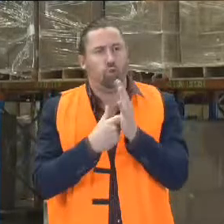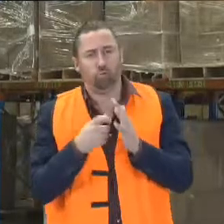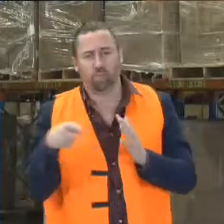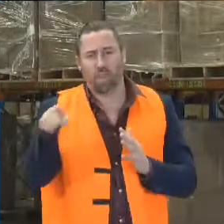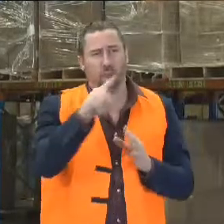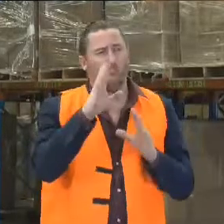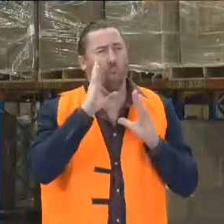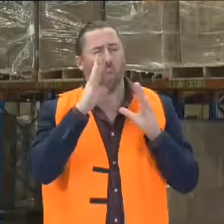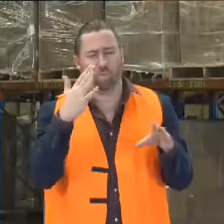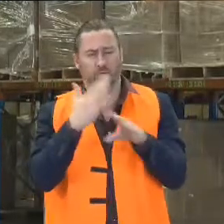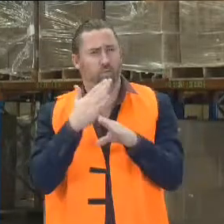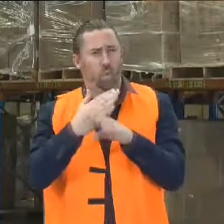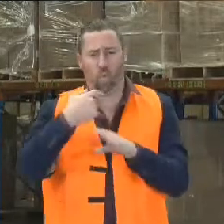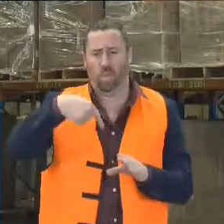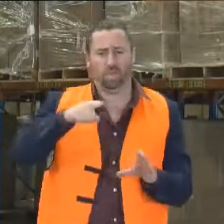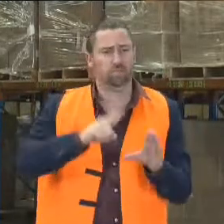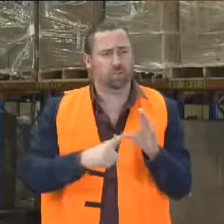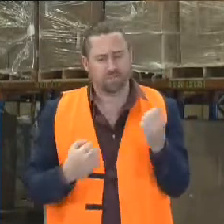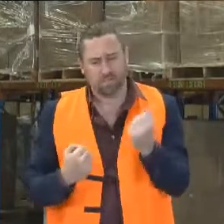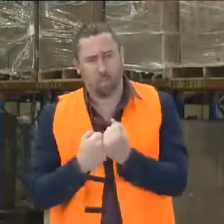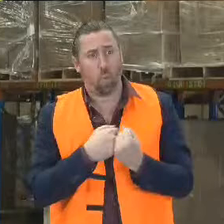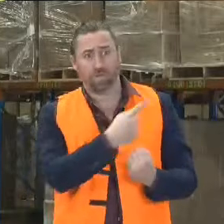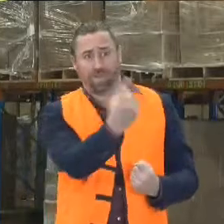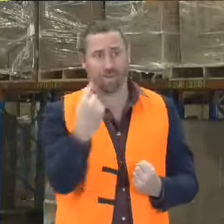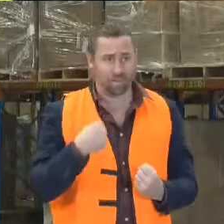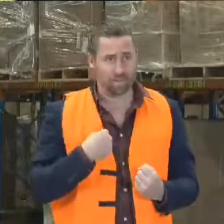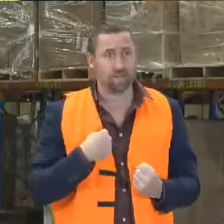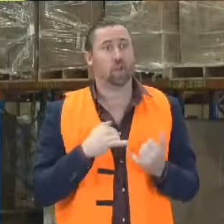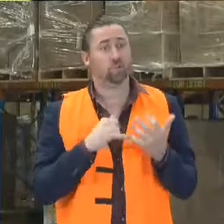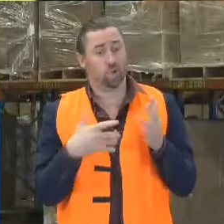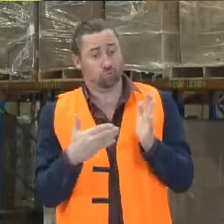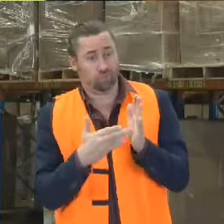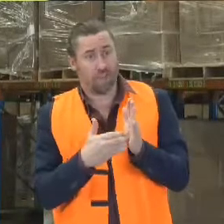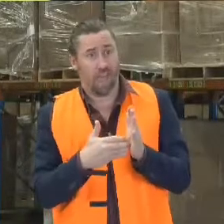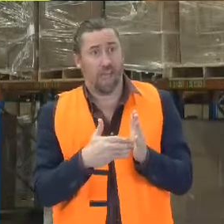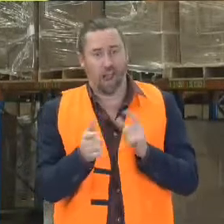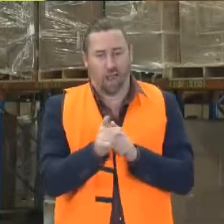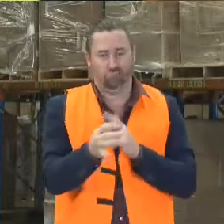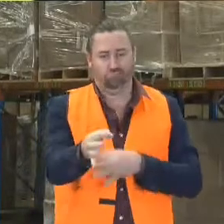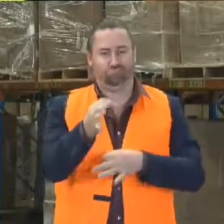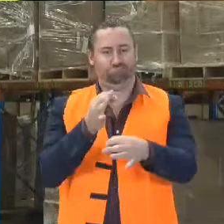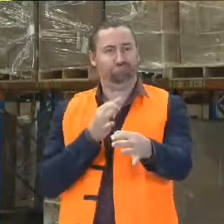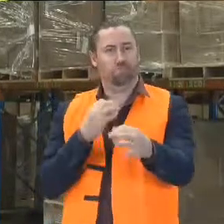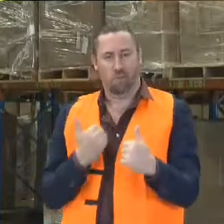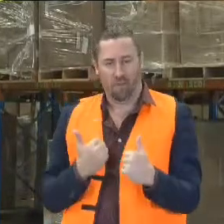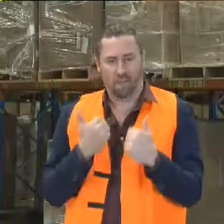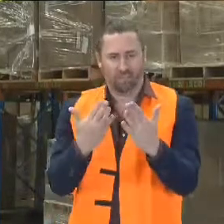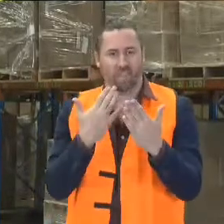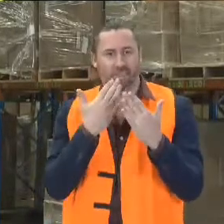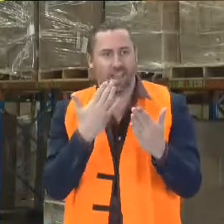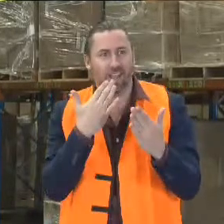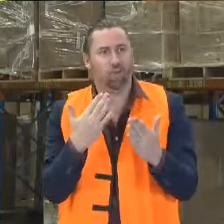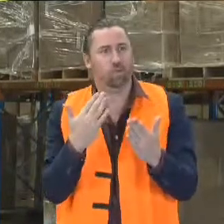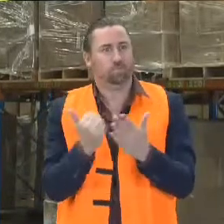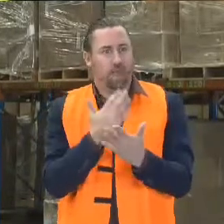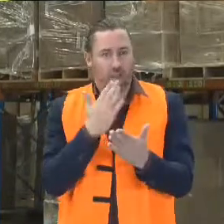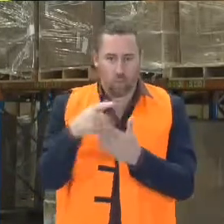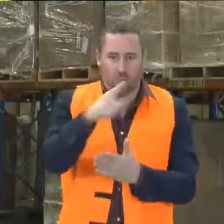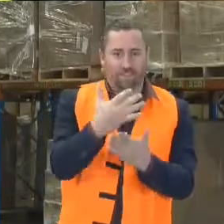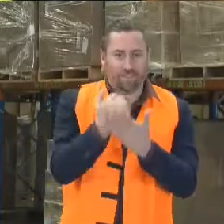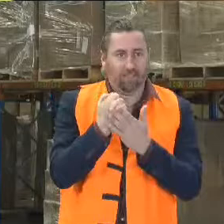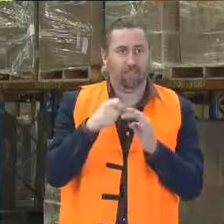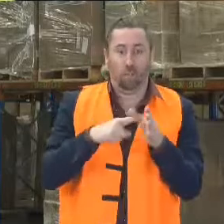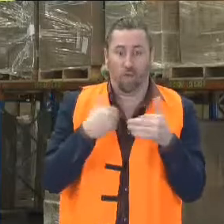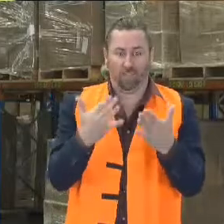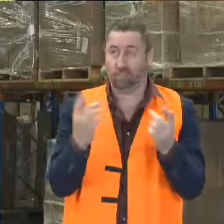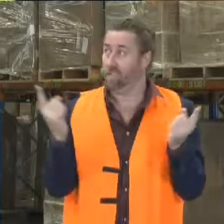all about making sure we have theirs. I can't tell you how excited I am to be here at this